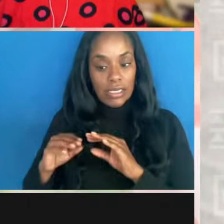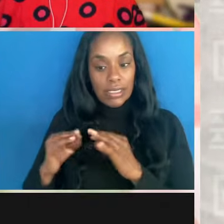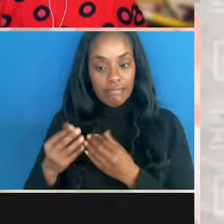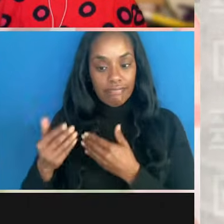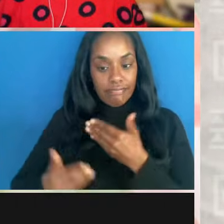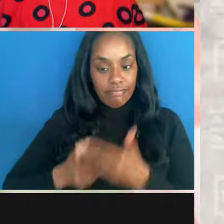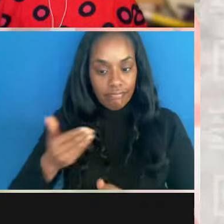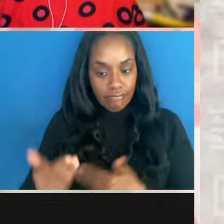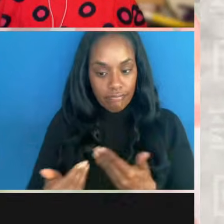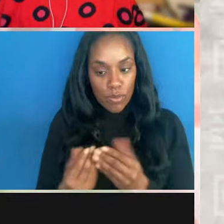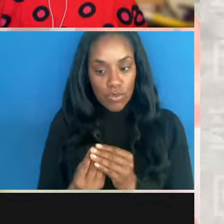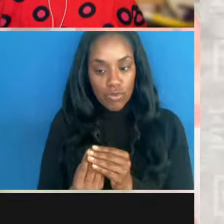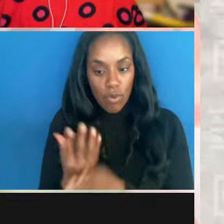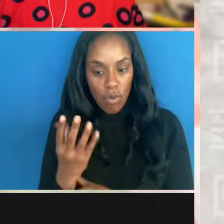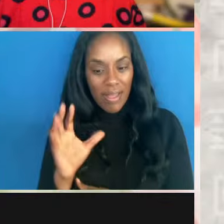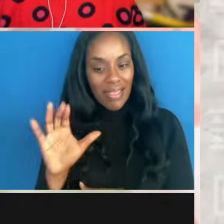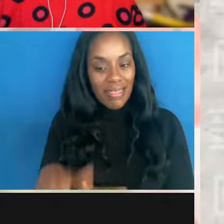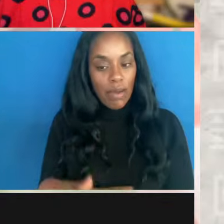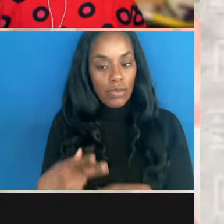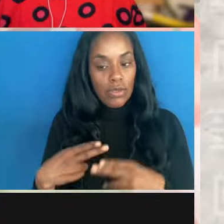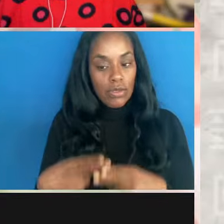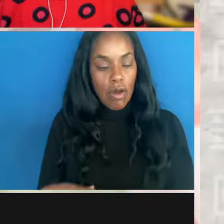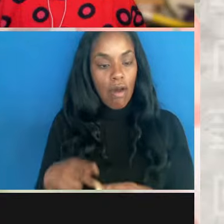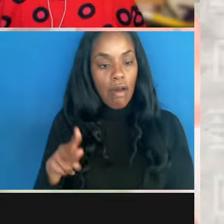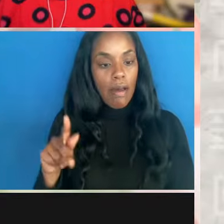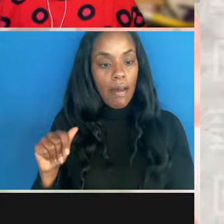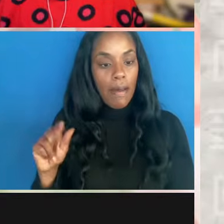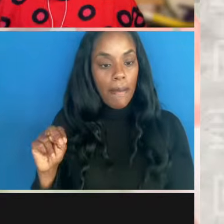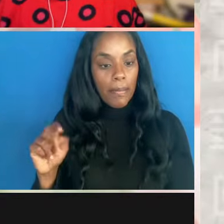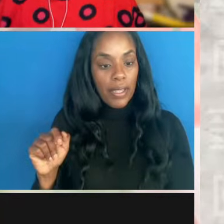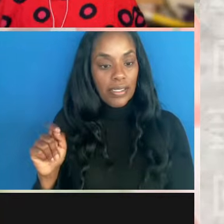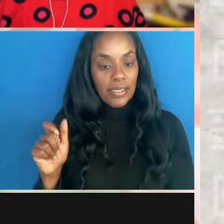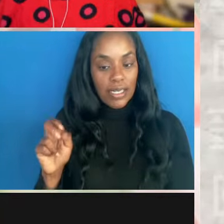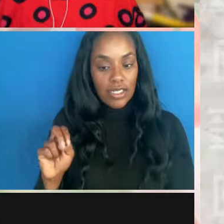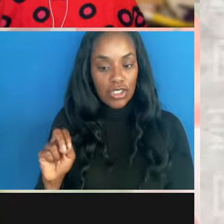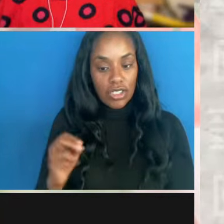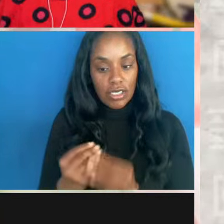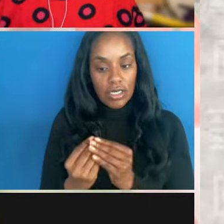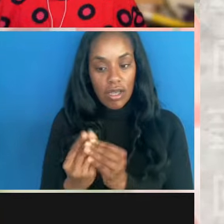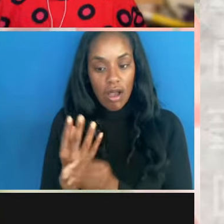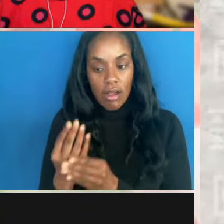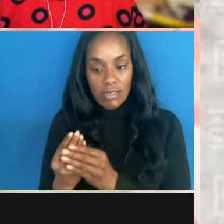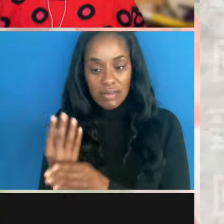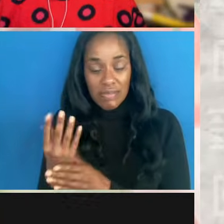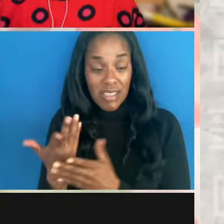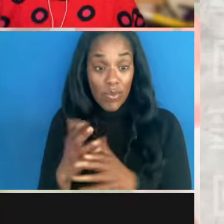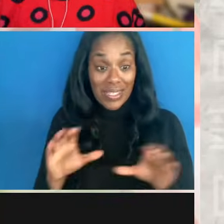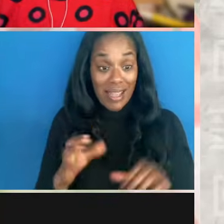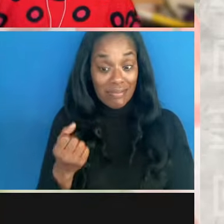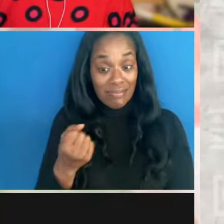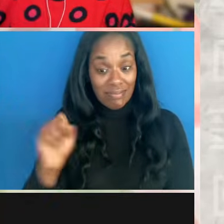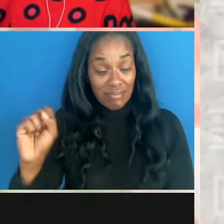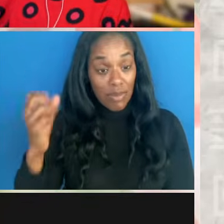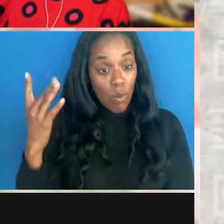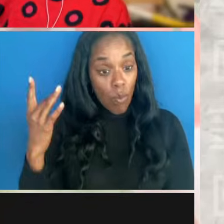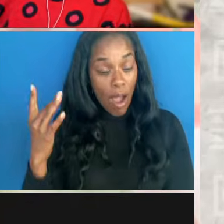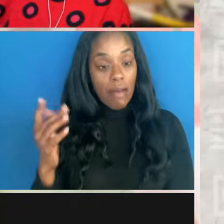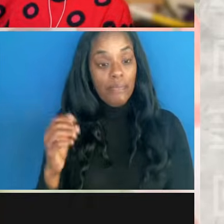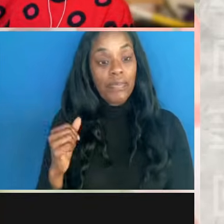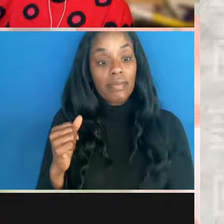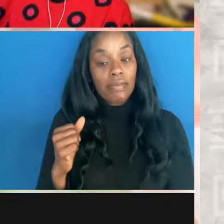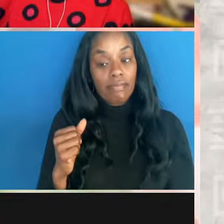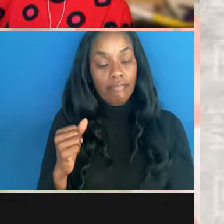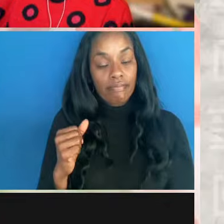these gardens were an act of resistance because Africans who came from the motherland were